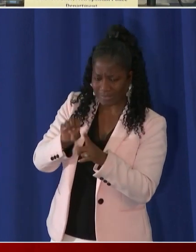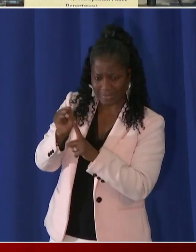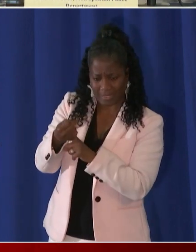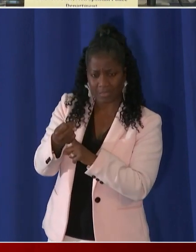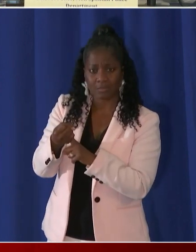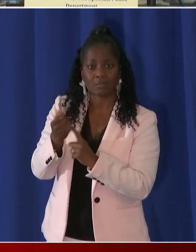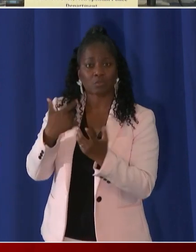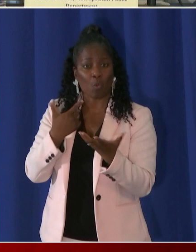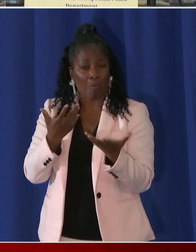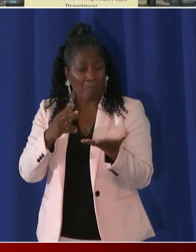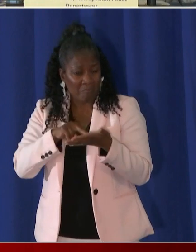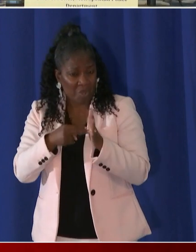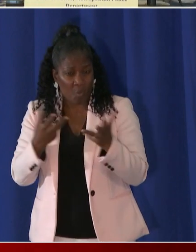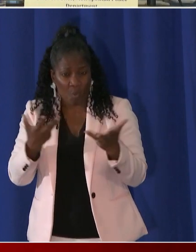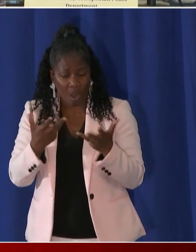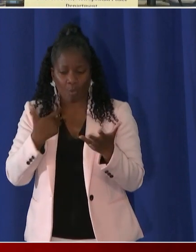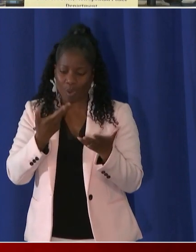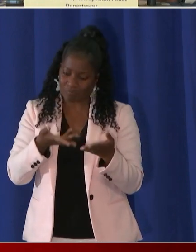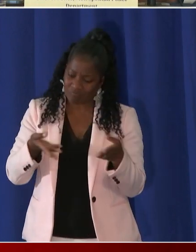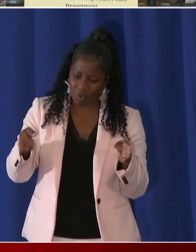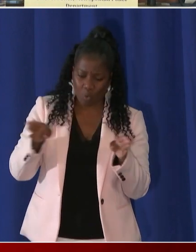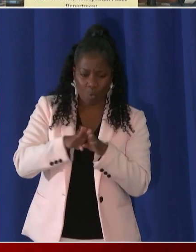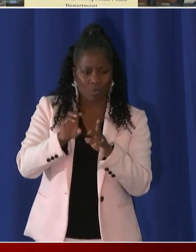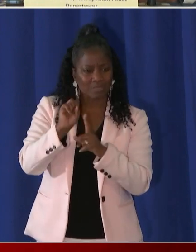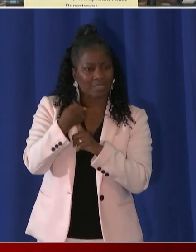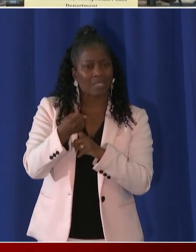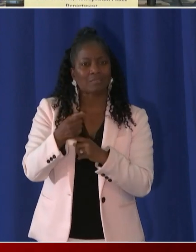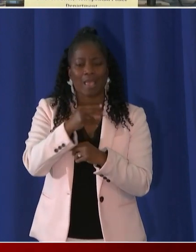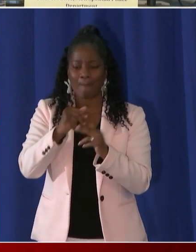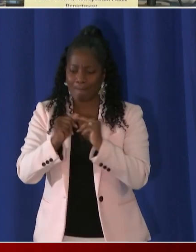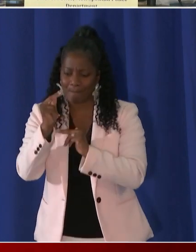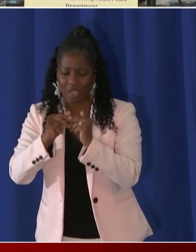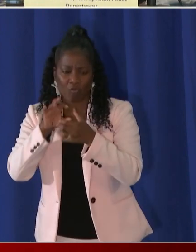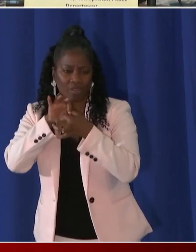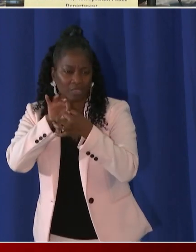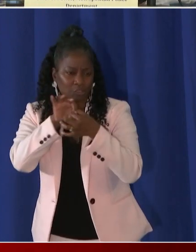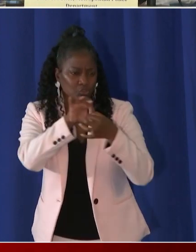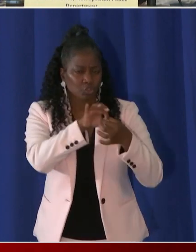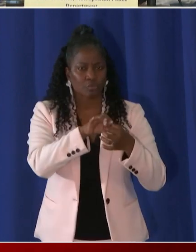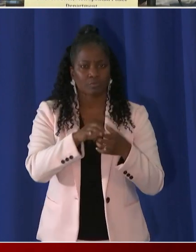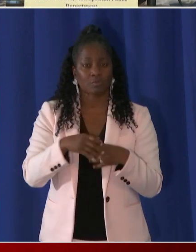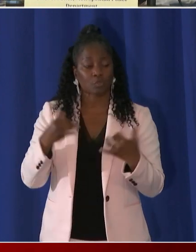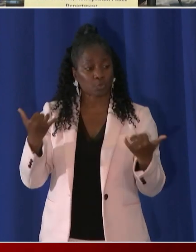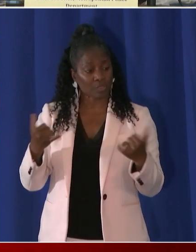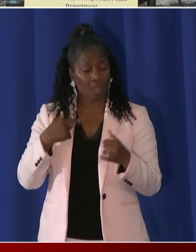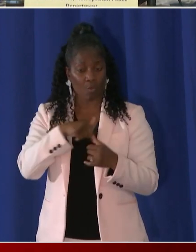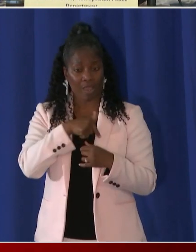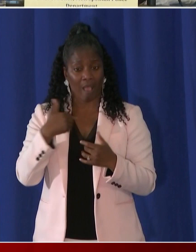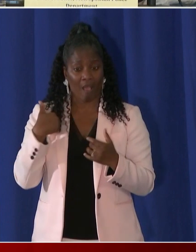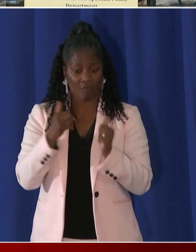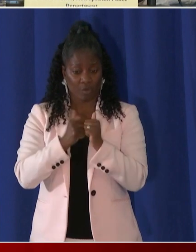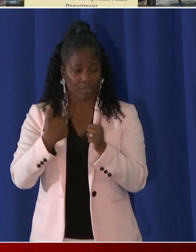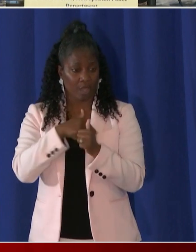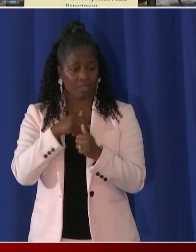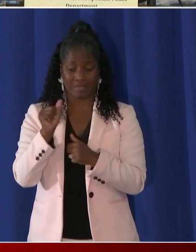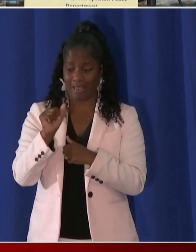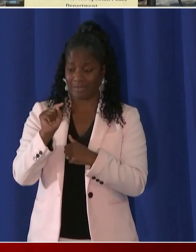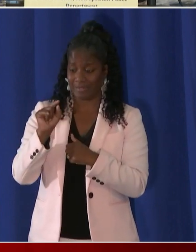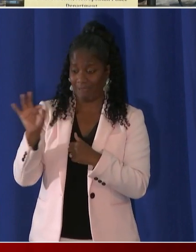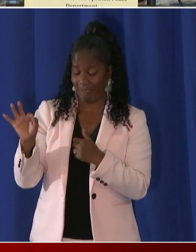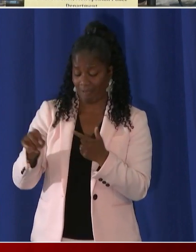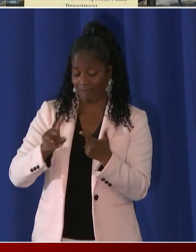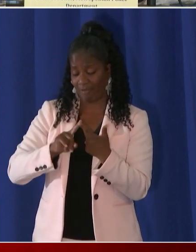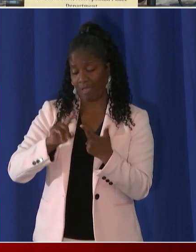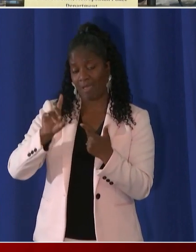to build on partnership. So today we have here with us our partners from ATF,